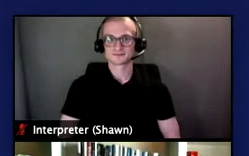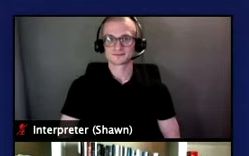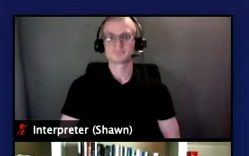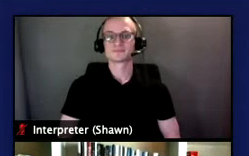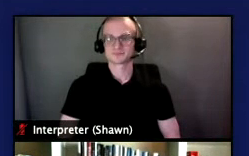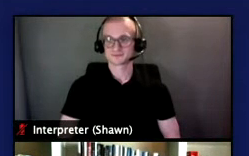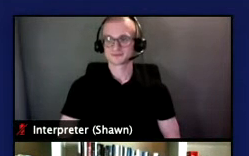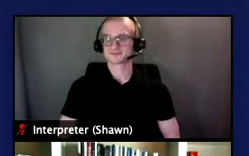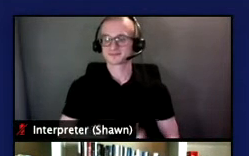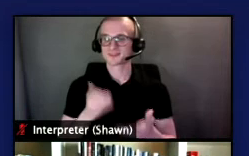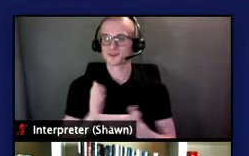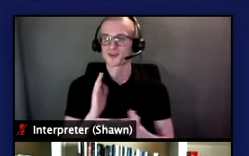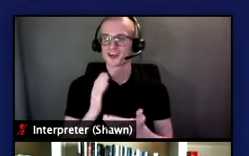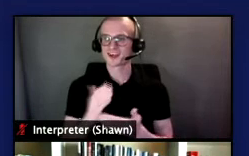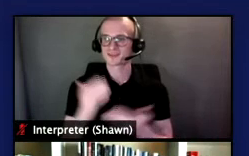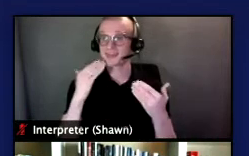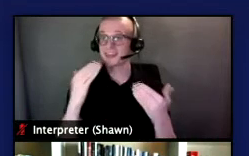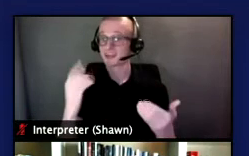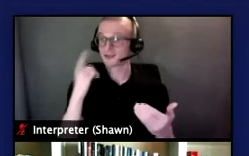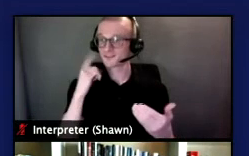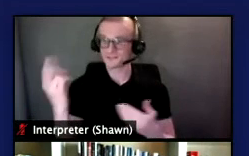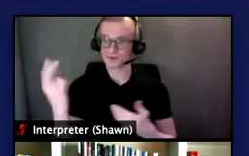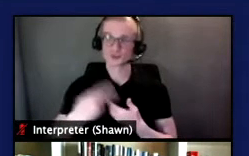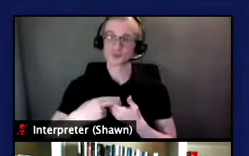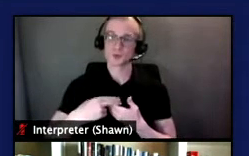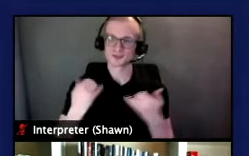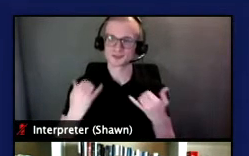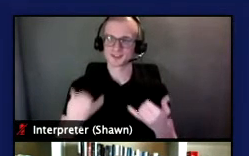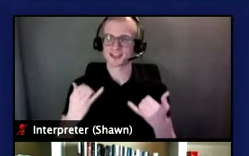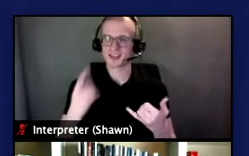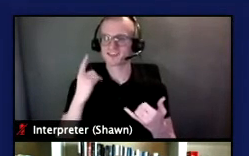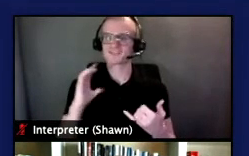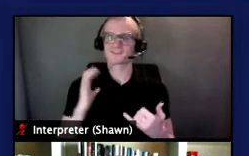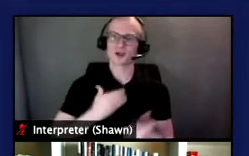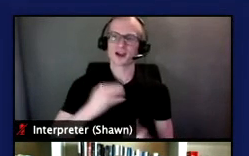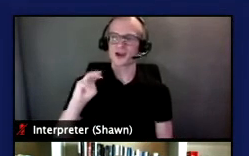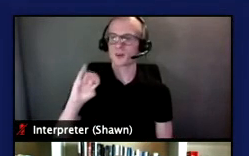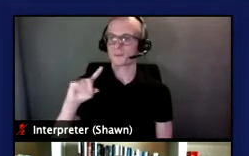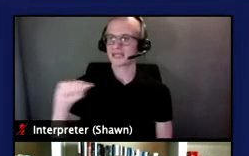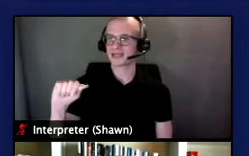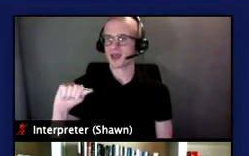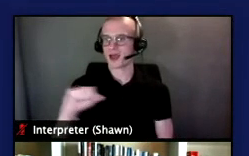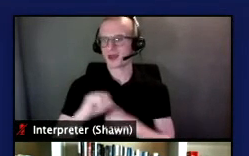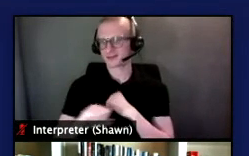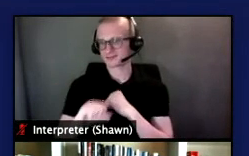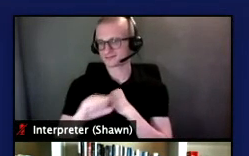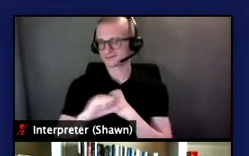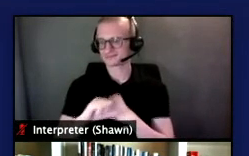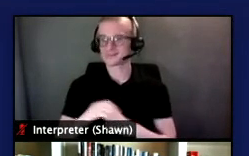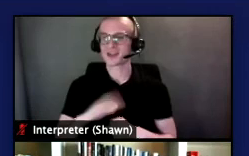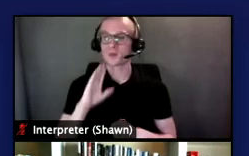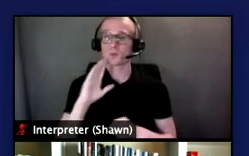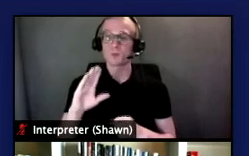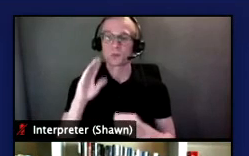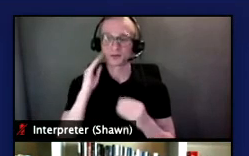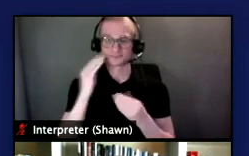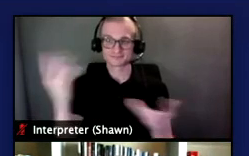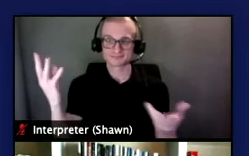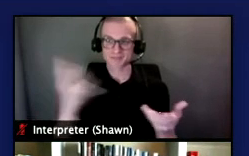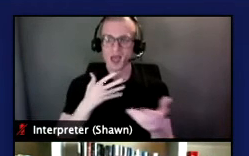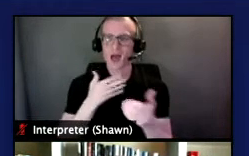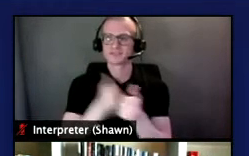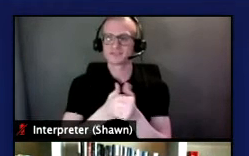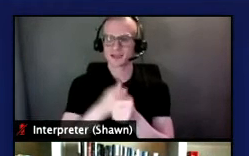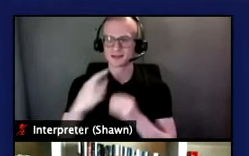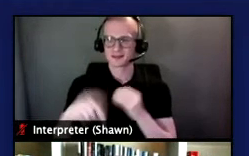All right, thank you for joining us today for our media availability. We're going to give you an update on COVID-19,